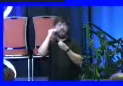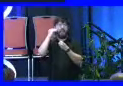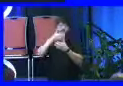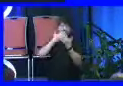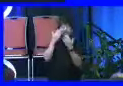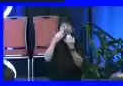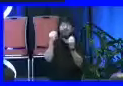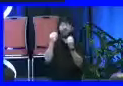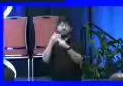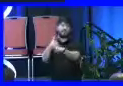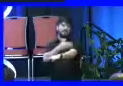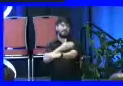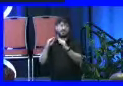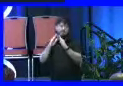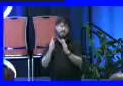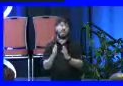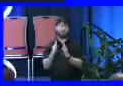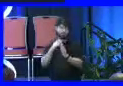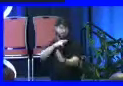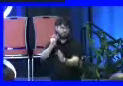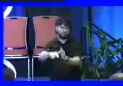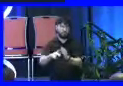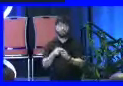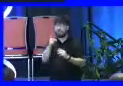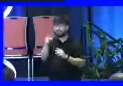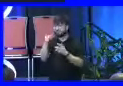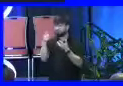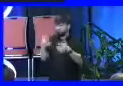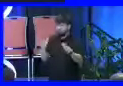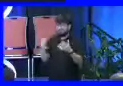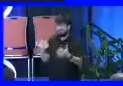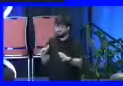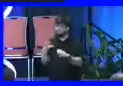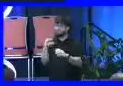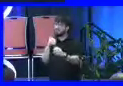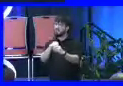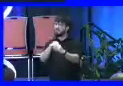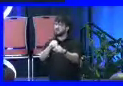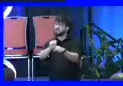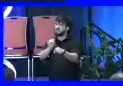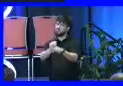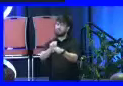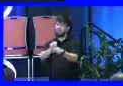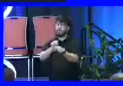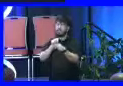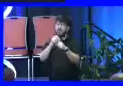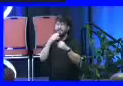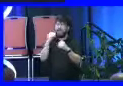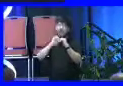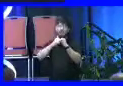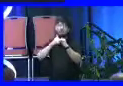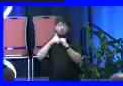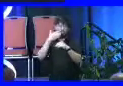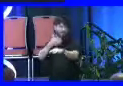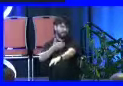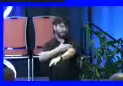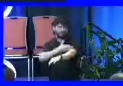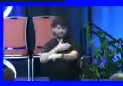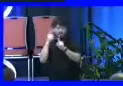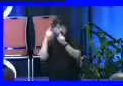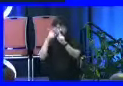outcomes. And since many of you are already engaged in doing this innovative work and have achieved significant milestones in this